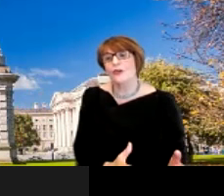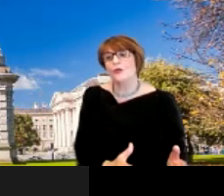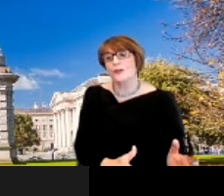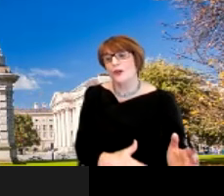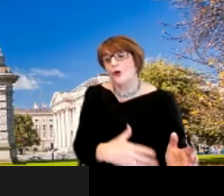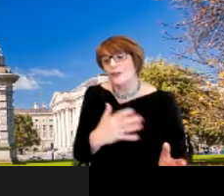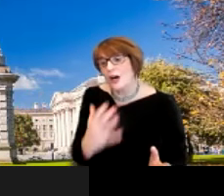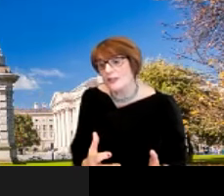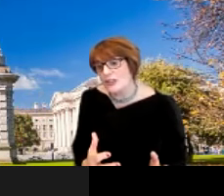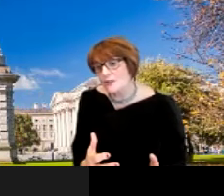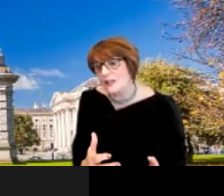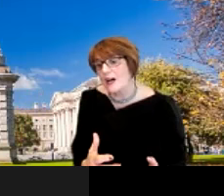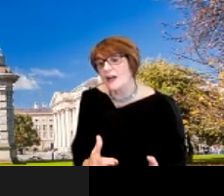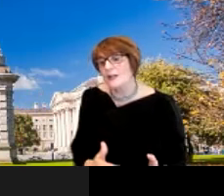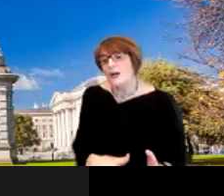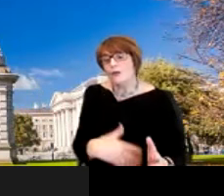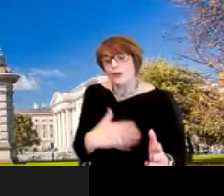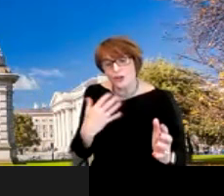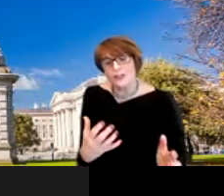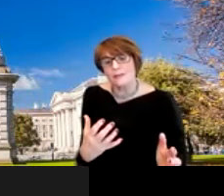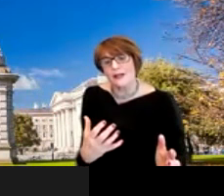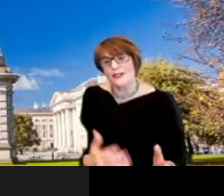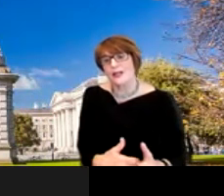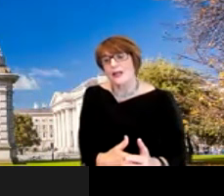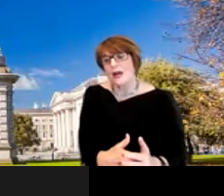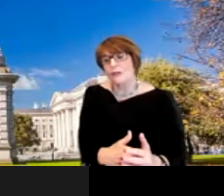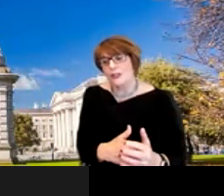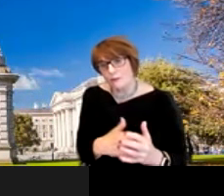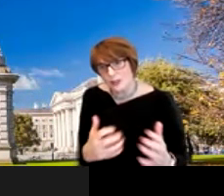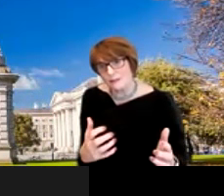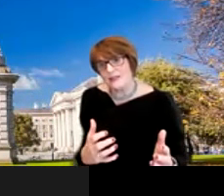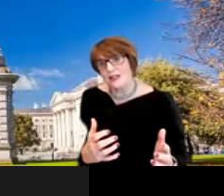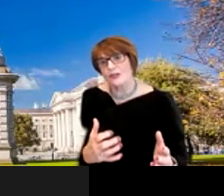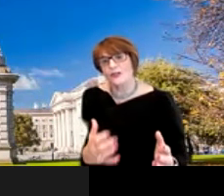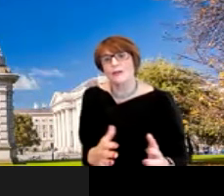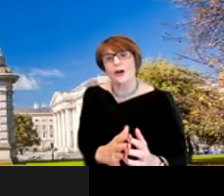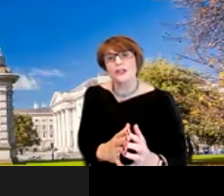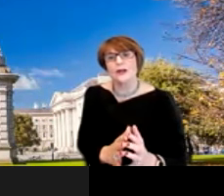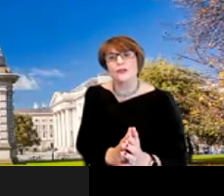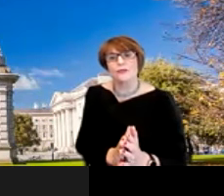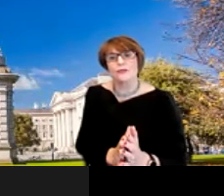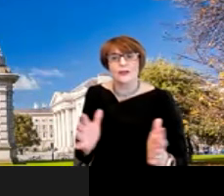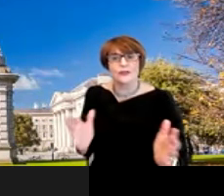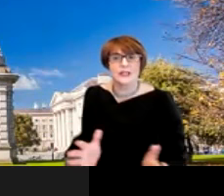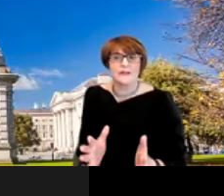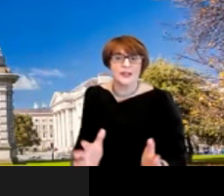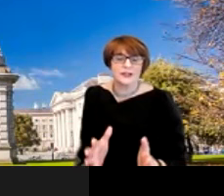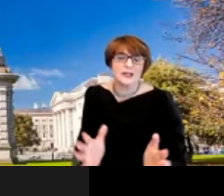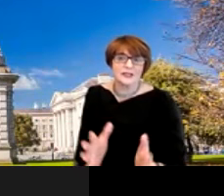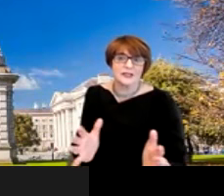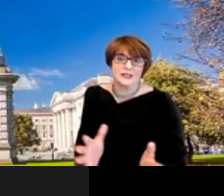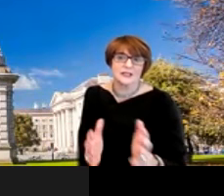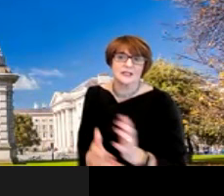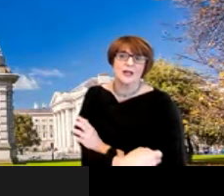of COVID, cognitive decline, reduced ability across multiple sectors? And we got now to really understand that. And I